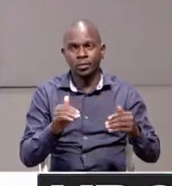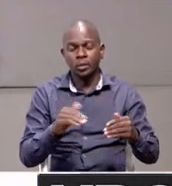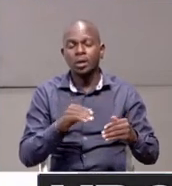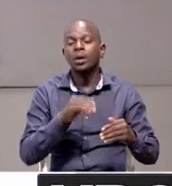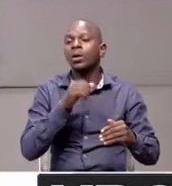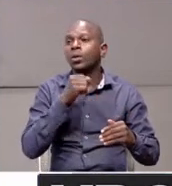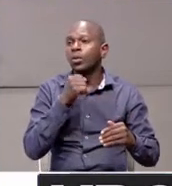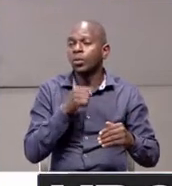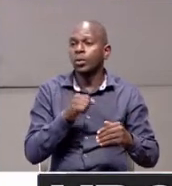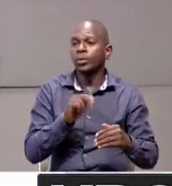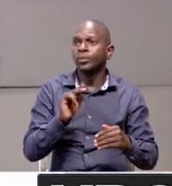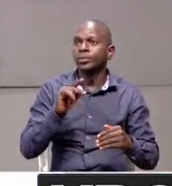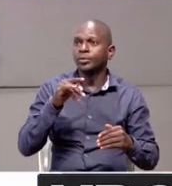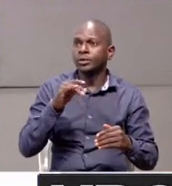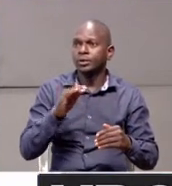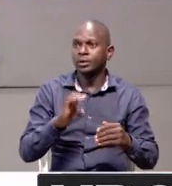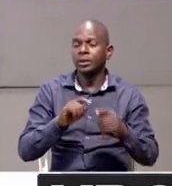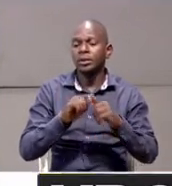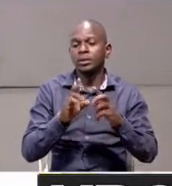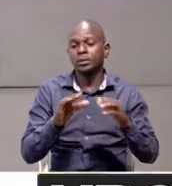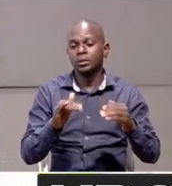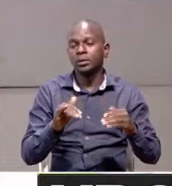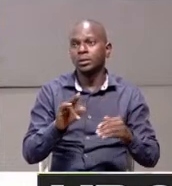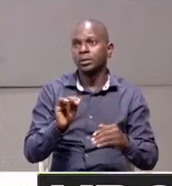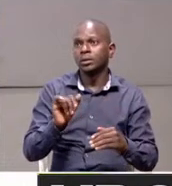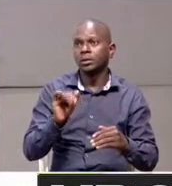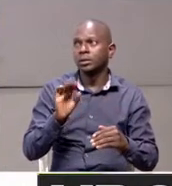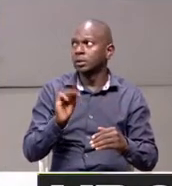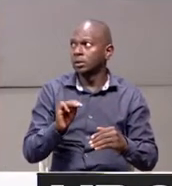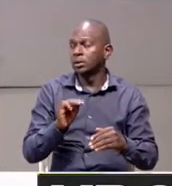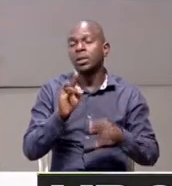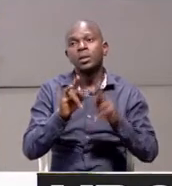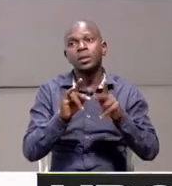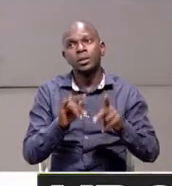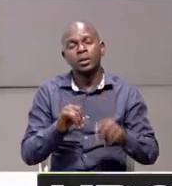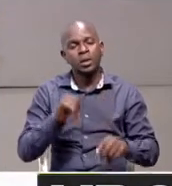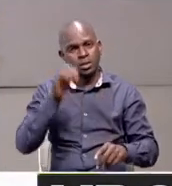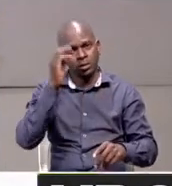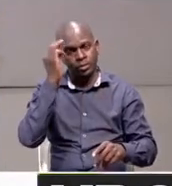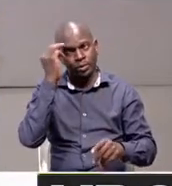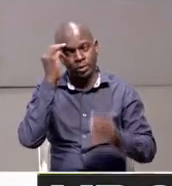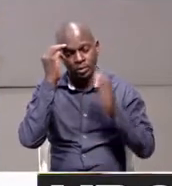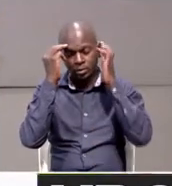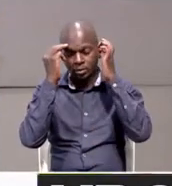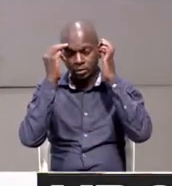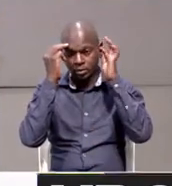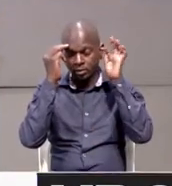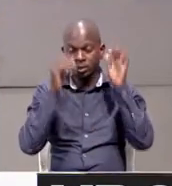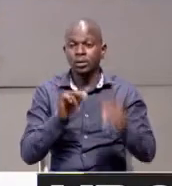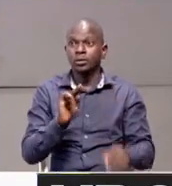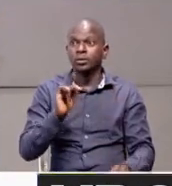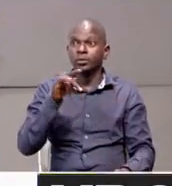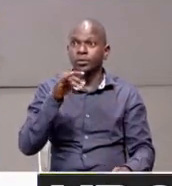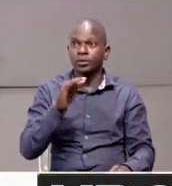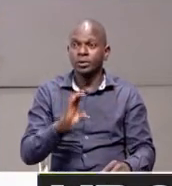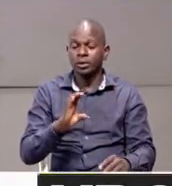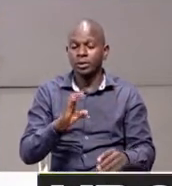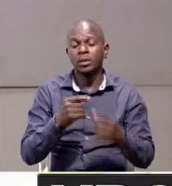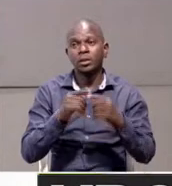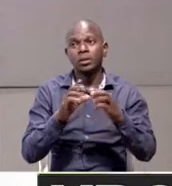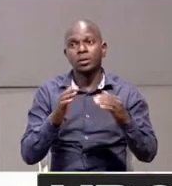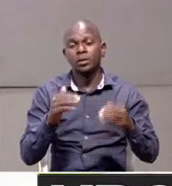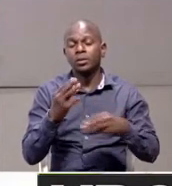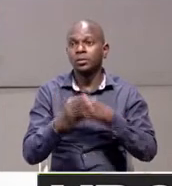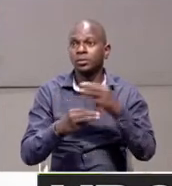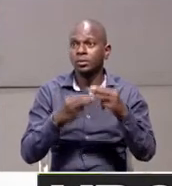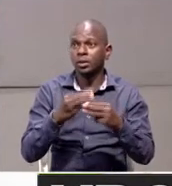parties like UPC rallying people to NRM. Yes, people have memory of the UPC then. But the world